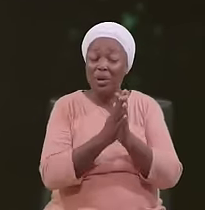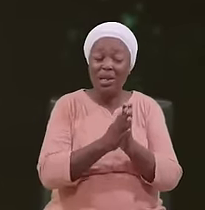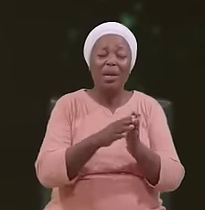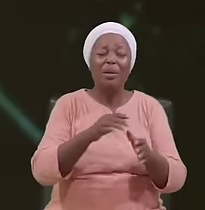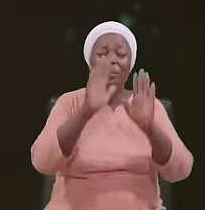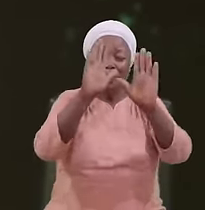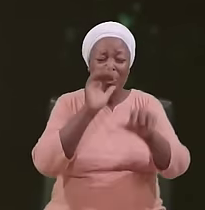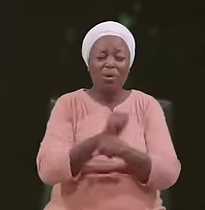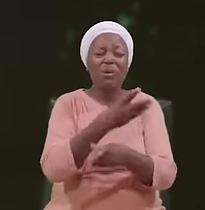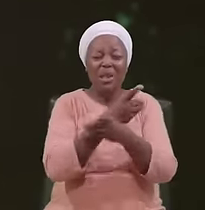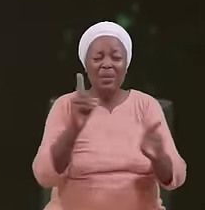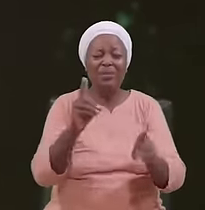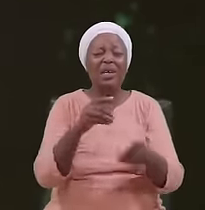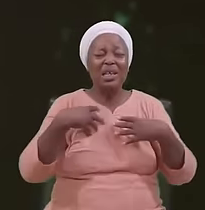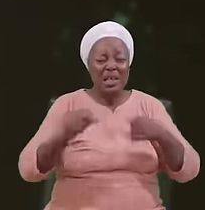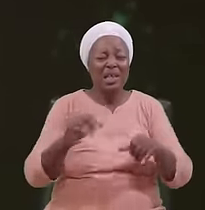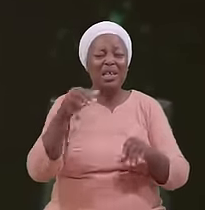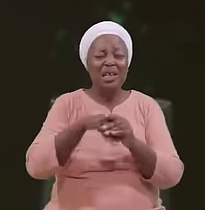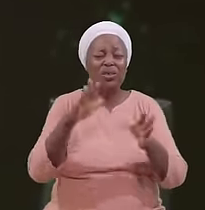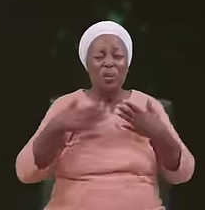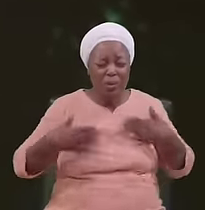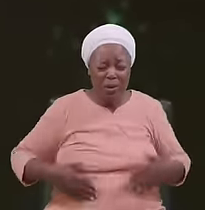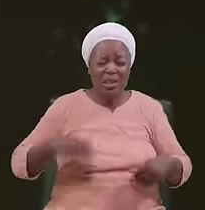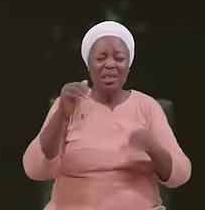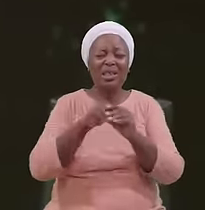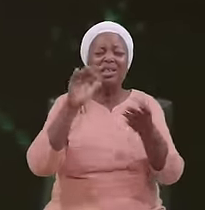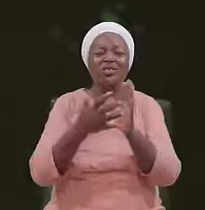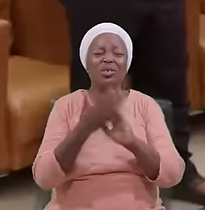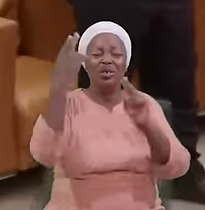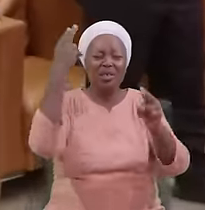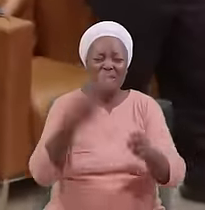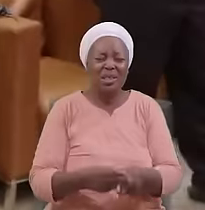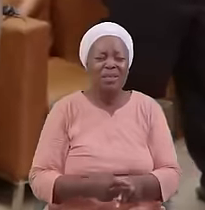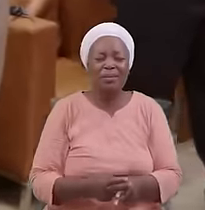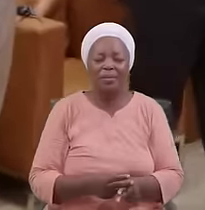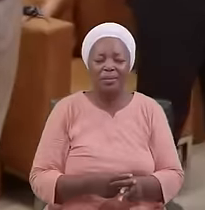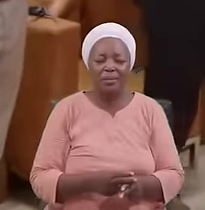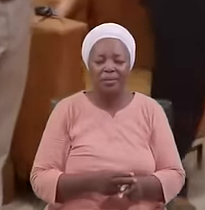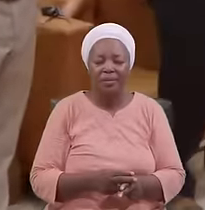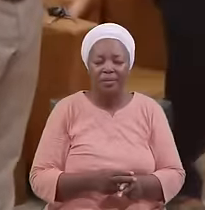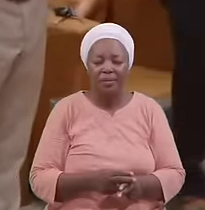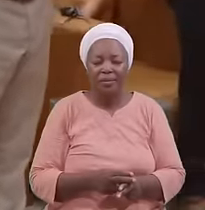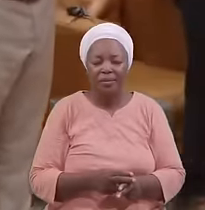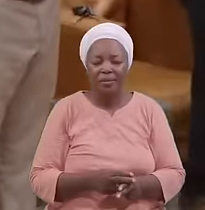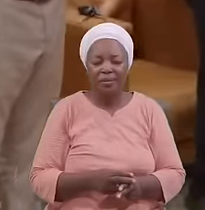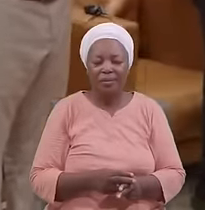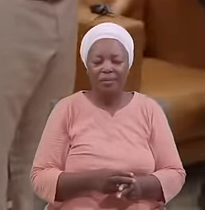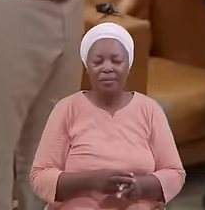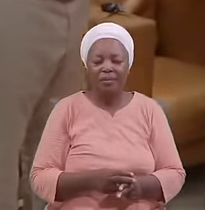miracle, deliverance, healing in your body in Jesus' name. Amen.